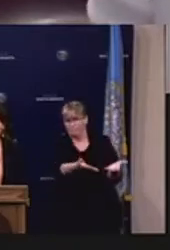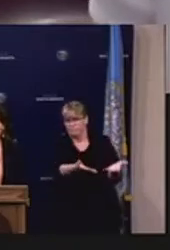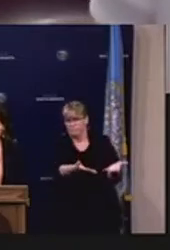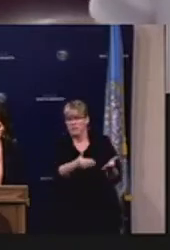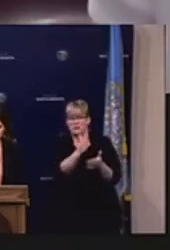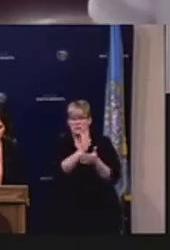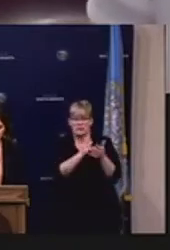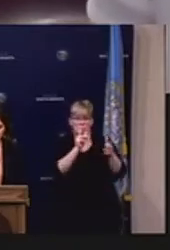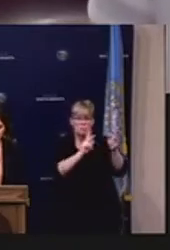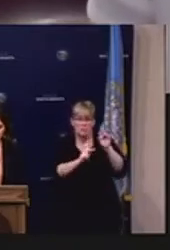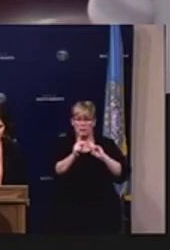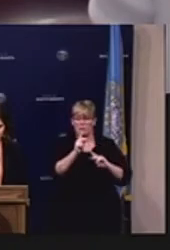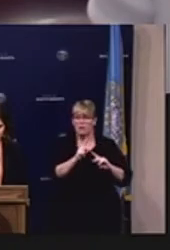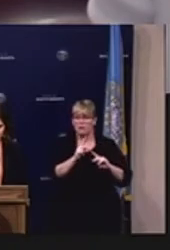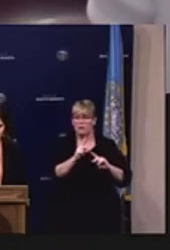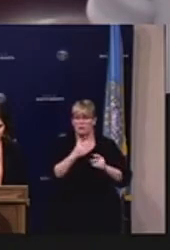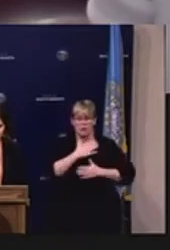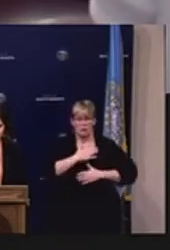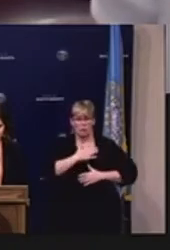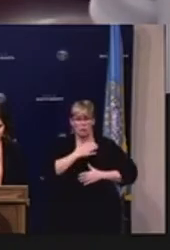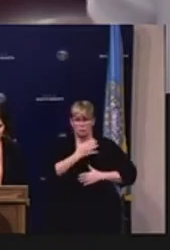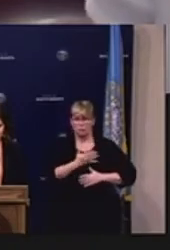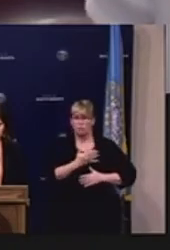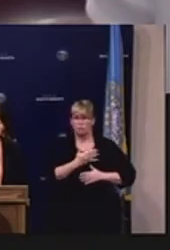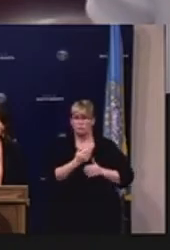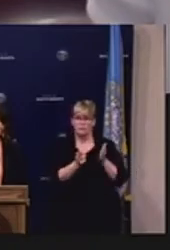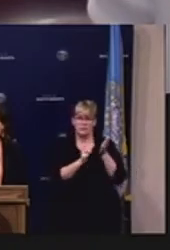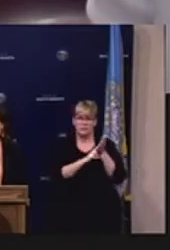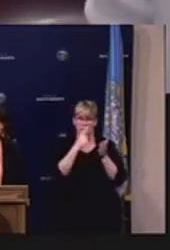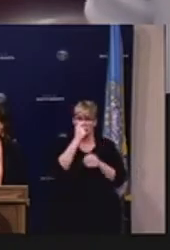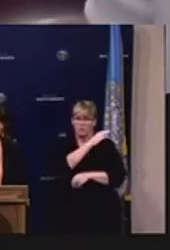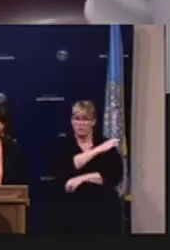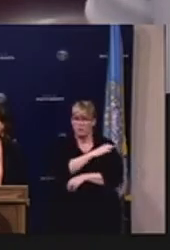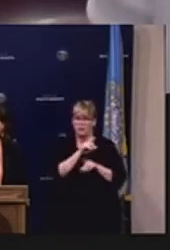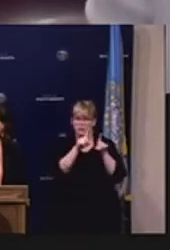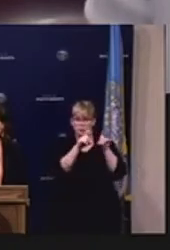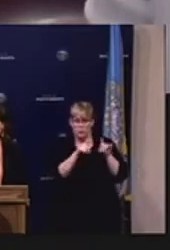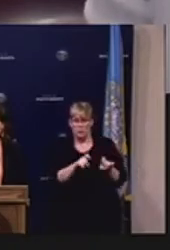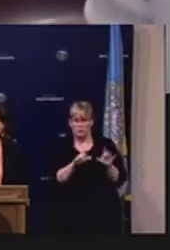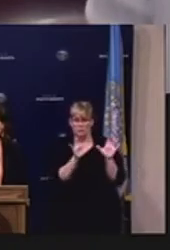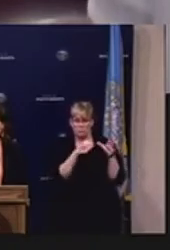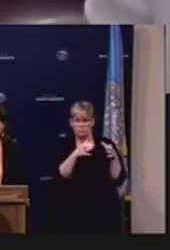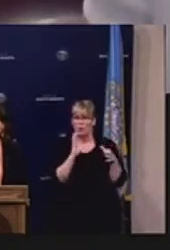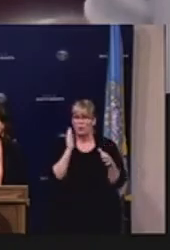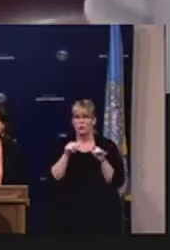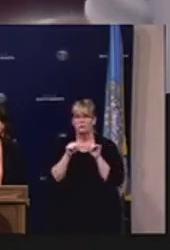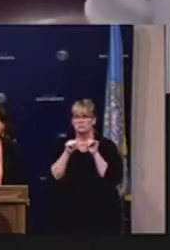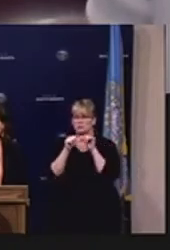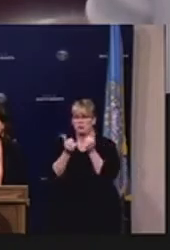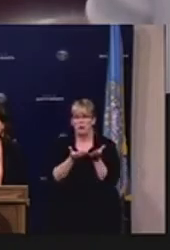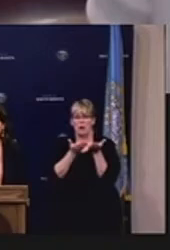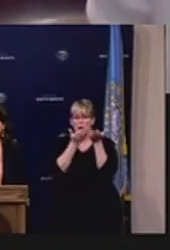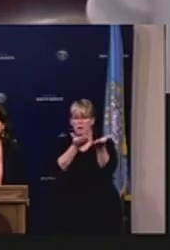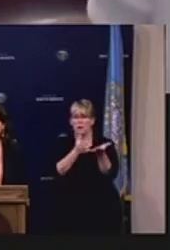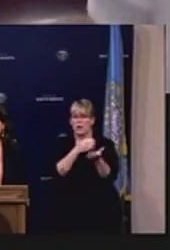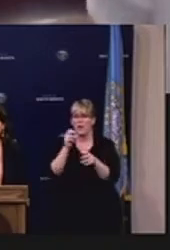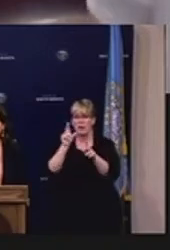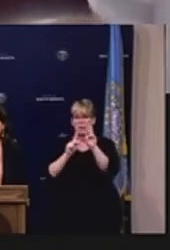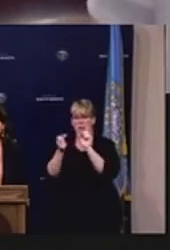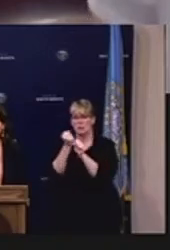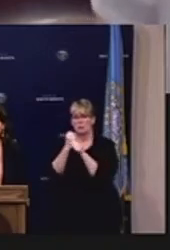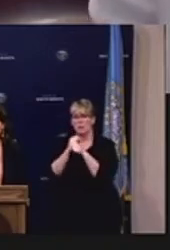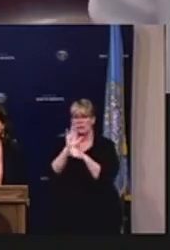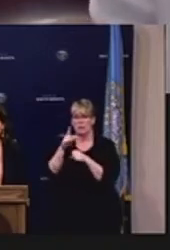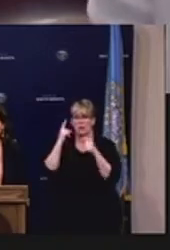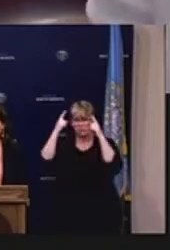patients and individuals that are wanting to sign up for the clinical trial. So we will keep offering it as an option, and individuals can make that their